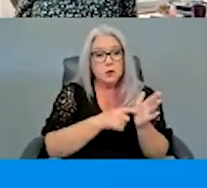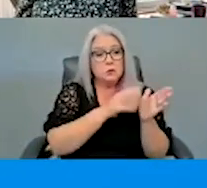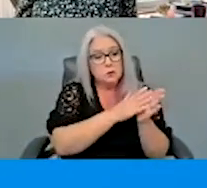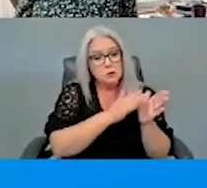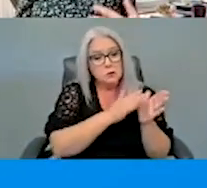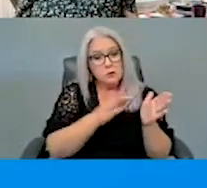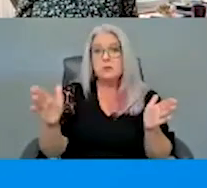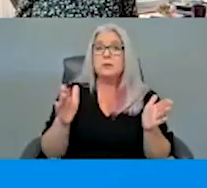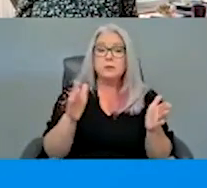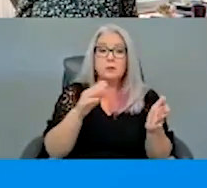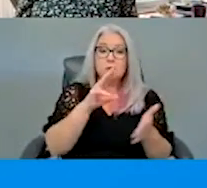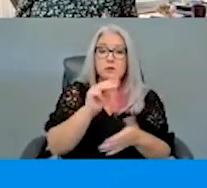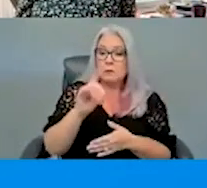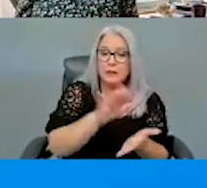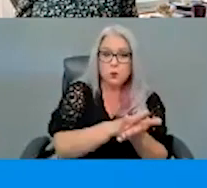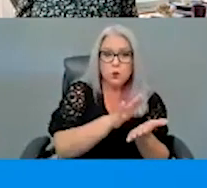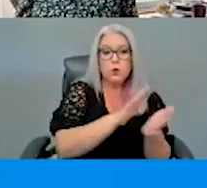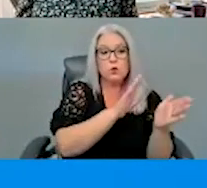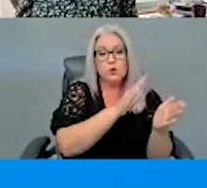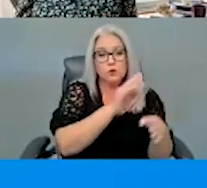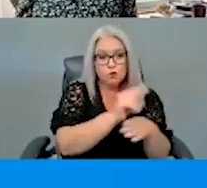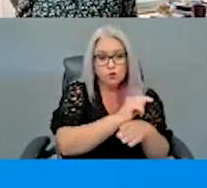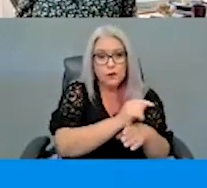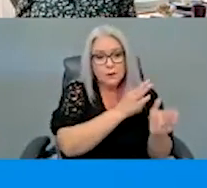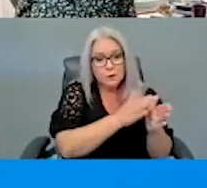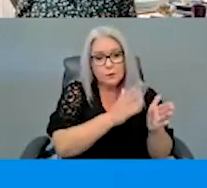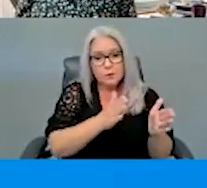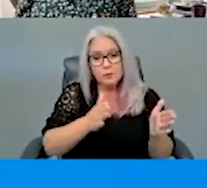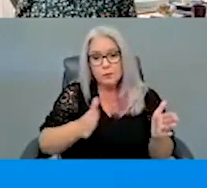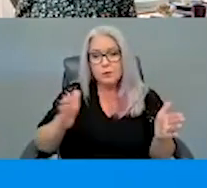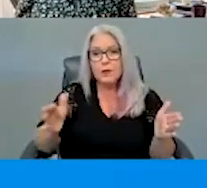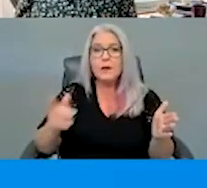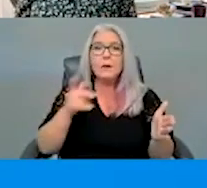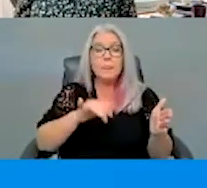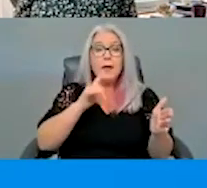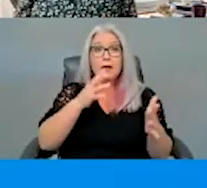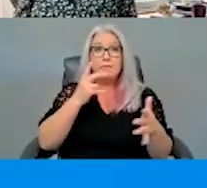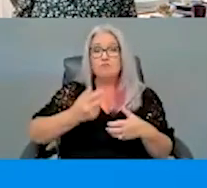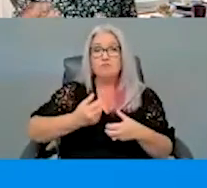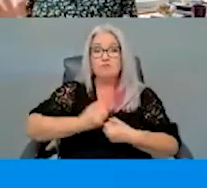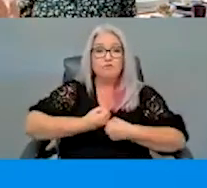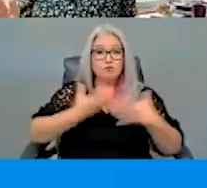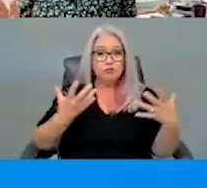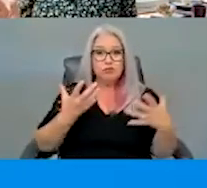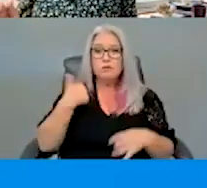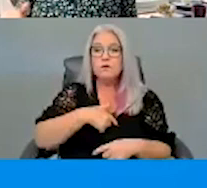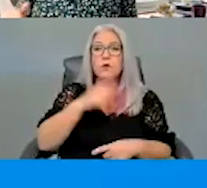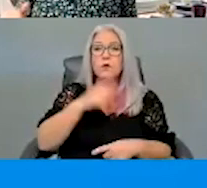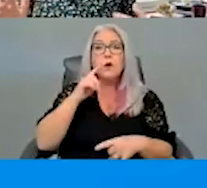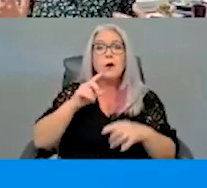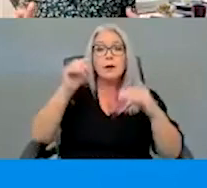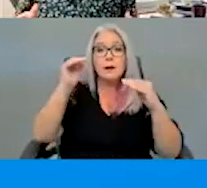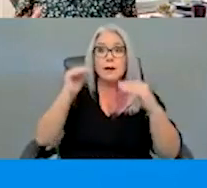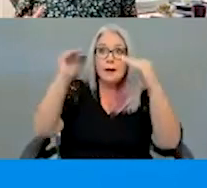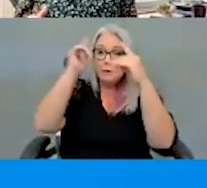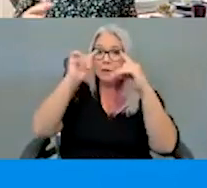their their expressions of ableism actually increase over time. And this is after we account for